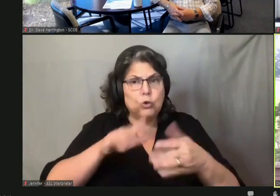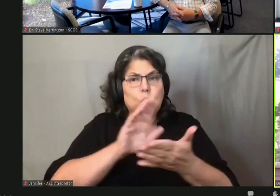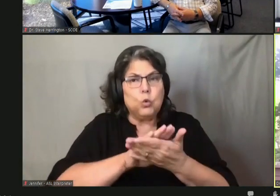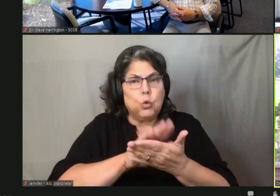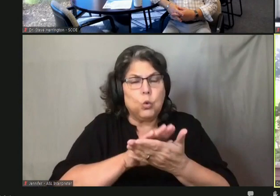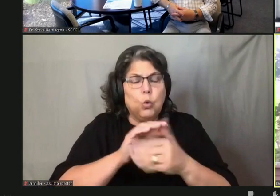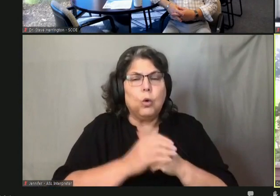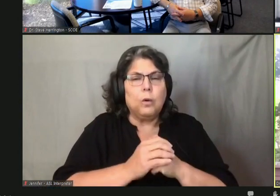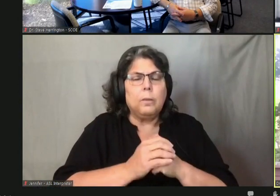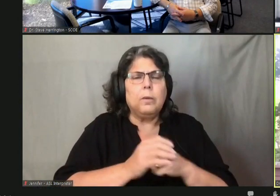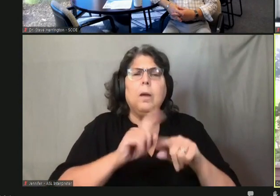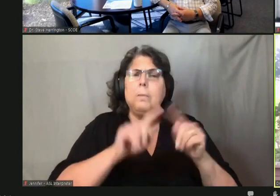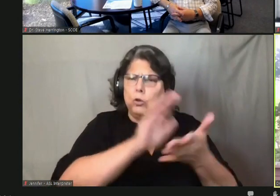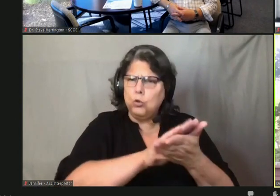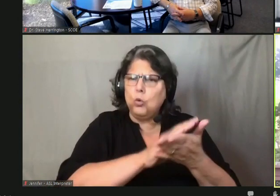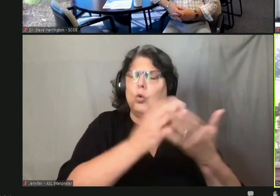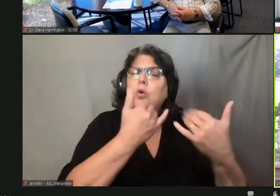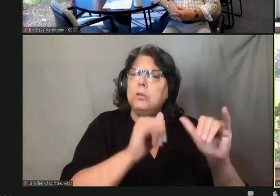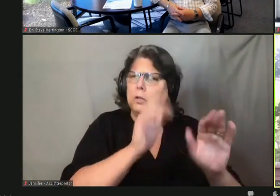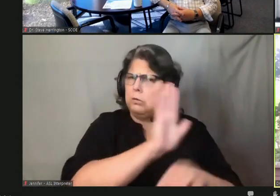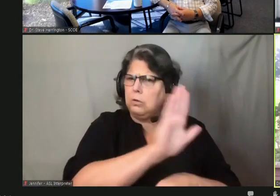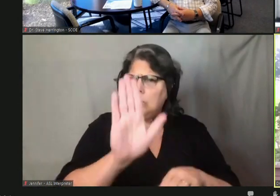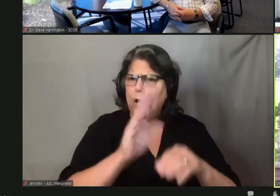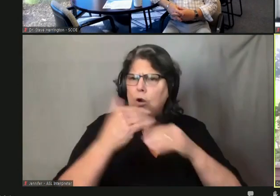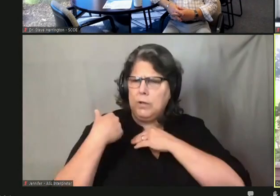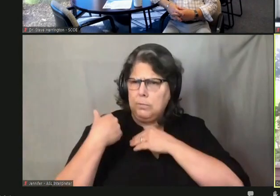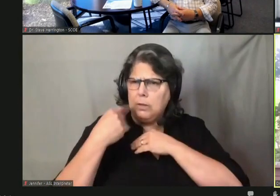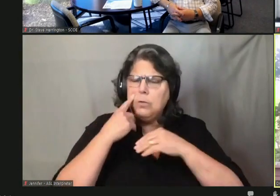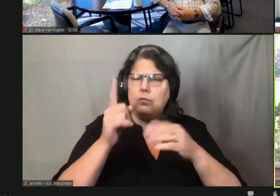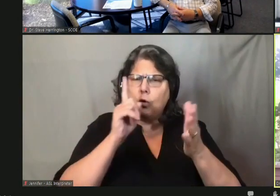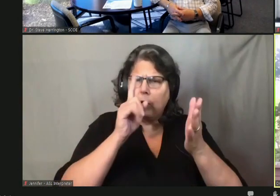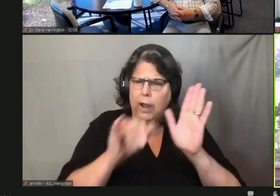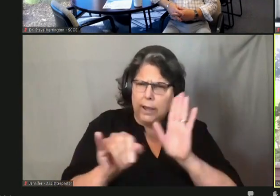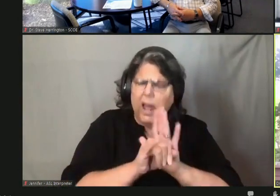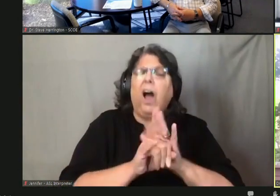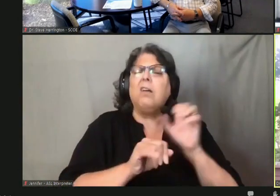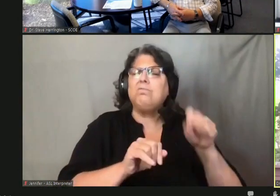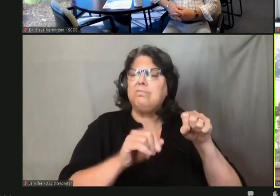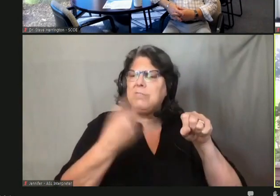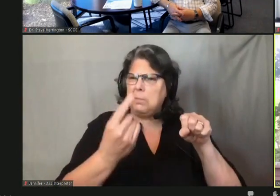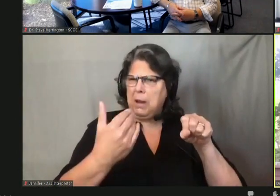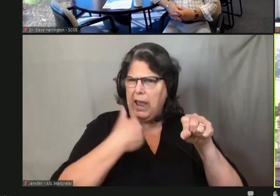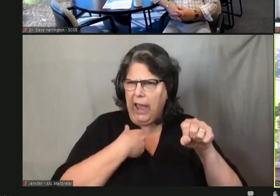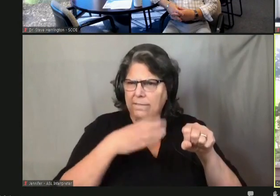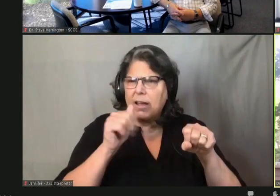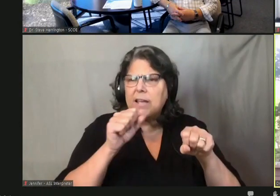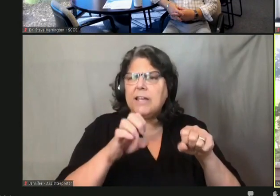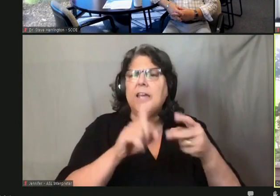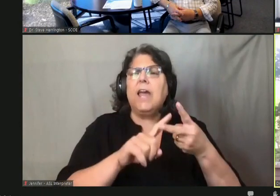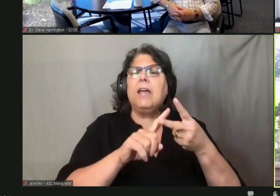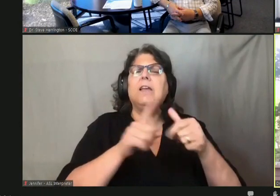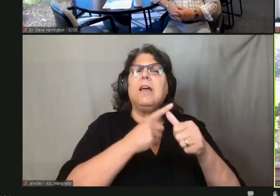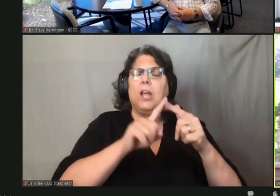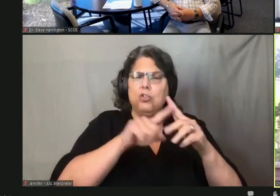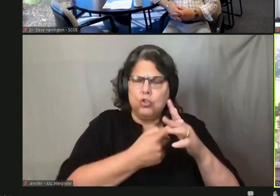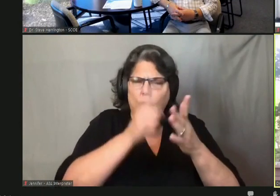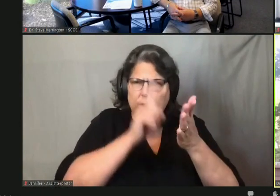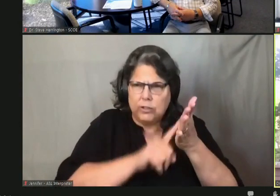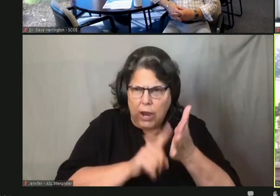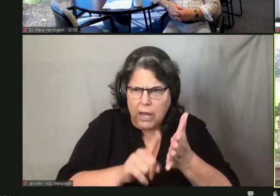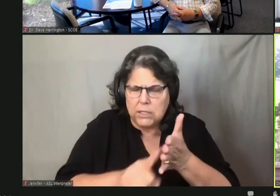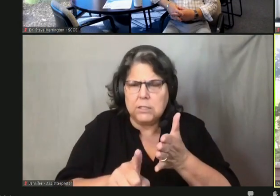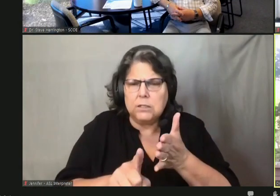school will still be responsible for identifying their case, reporting their case, and beginning the contact tracing. If there is a